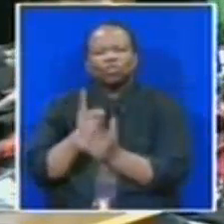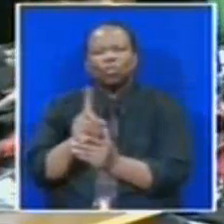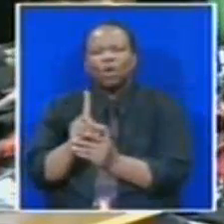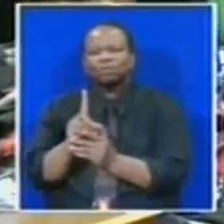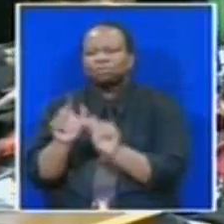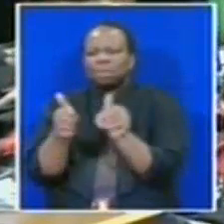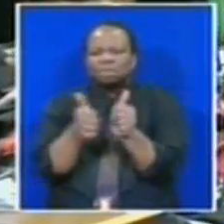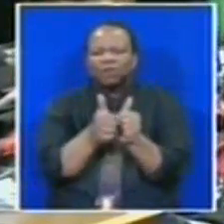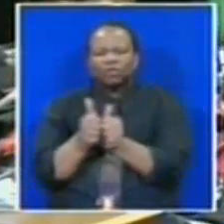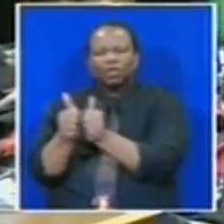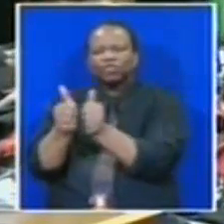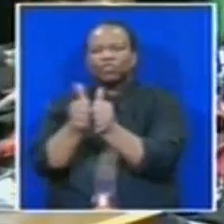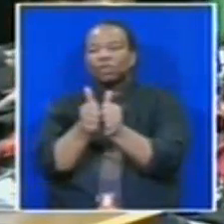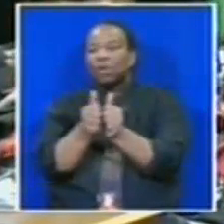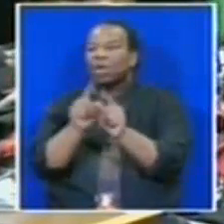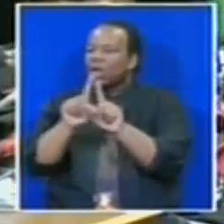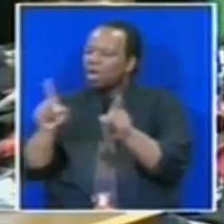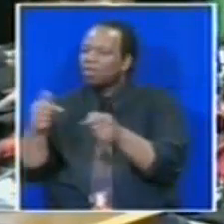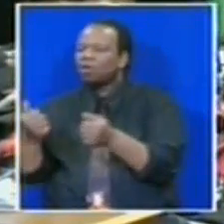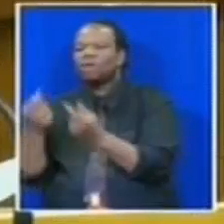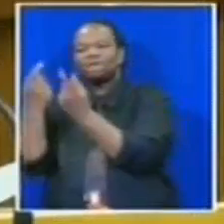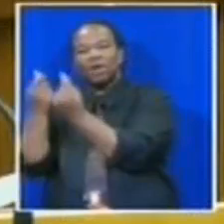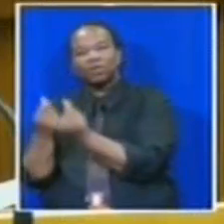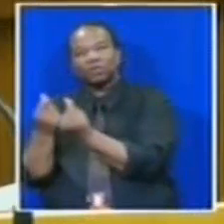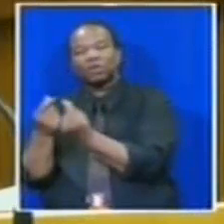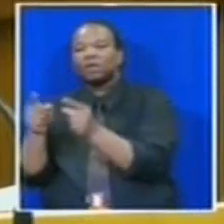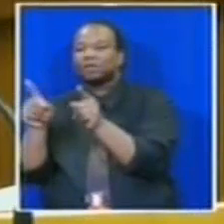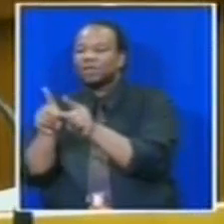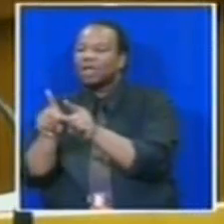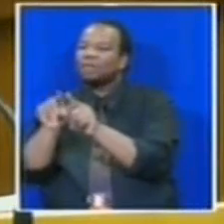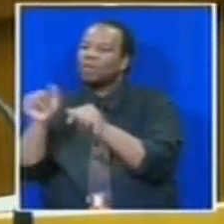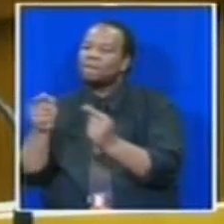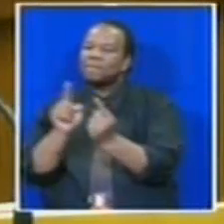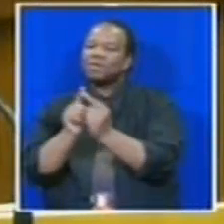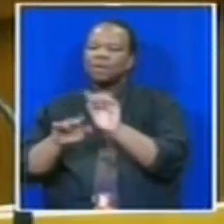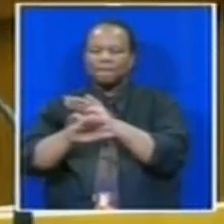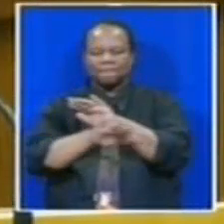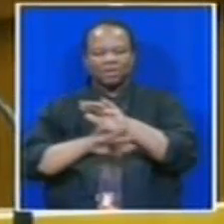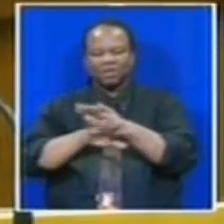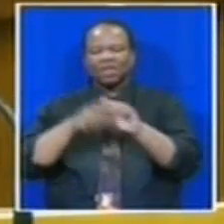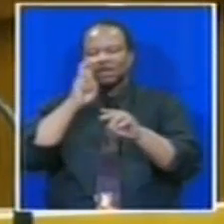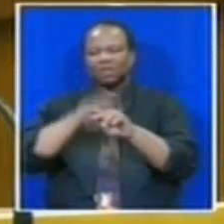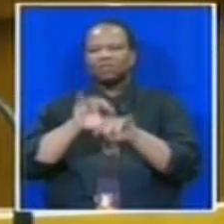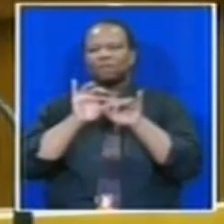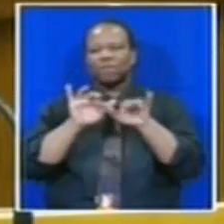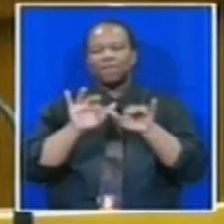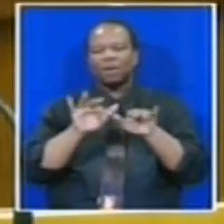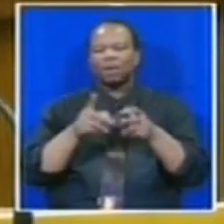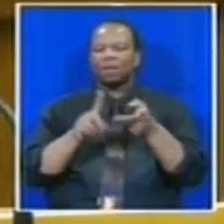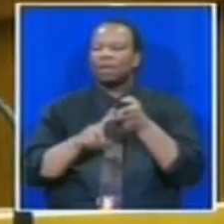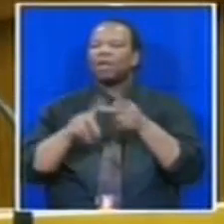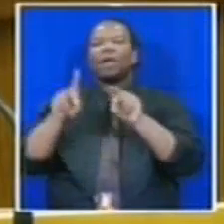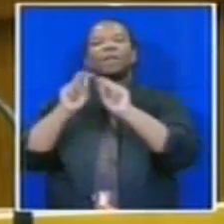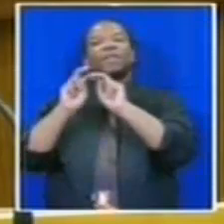partnerships, both on the financial side and for meeting the basic needs of their population. National Treasury is also working